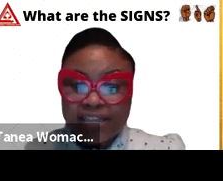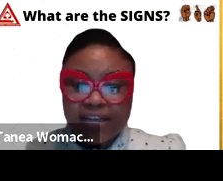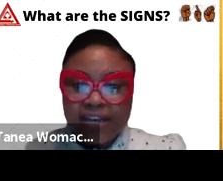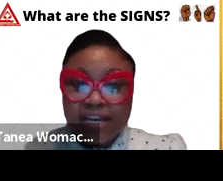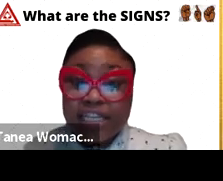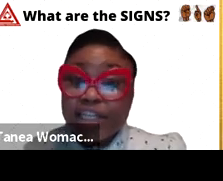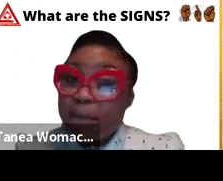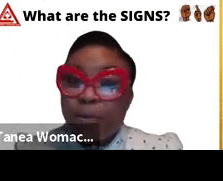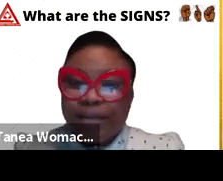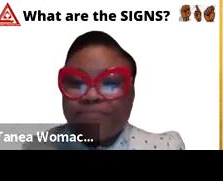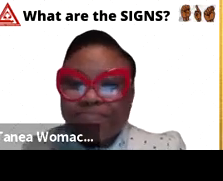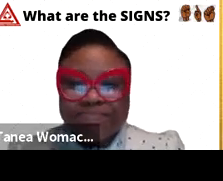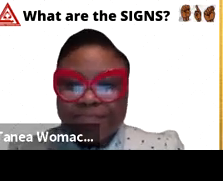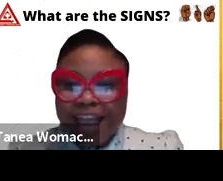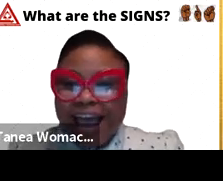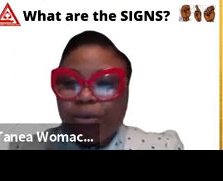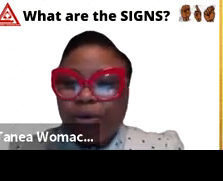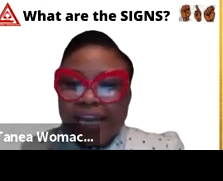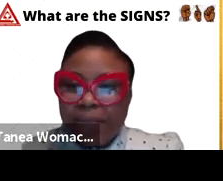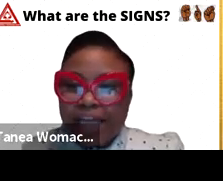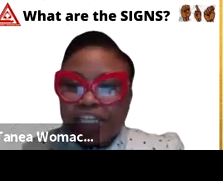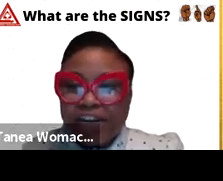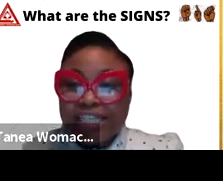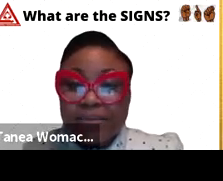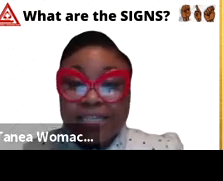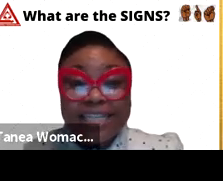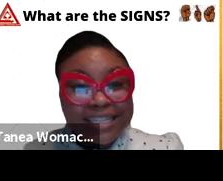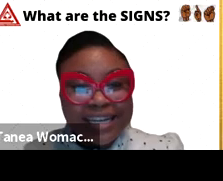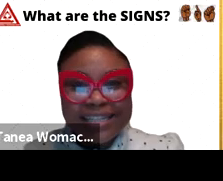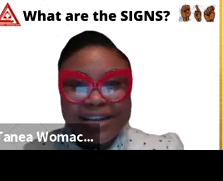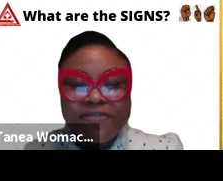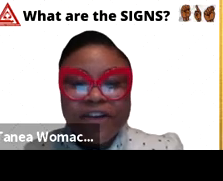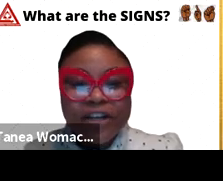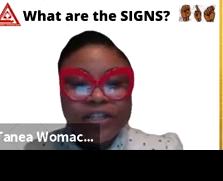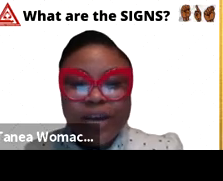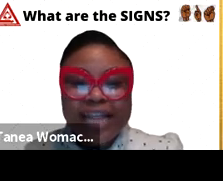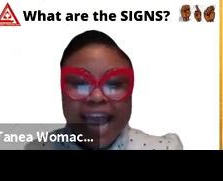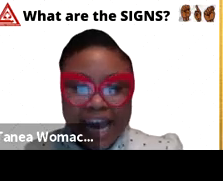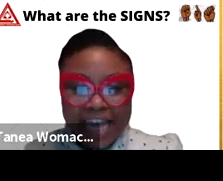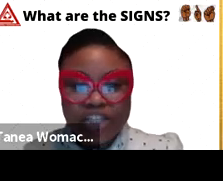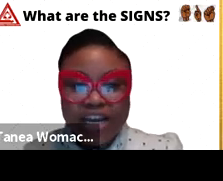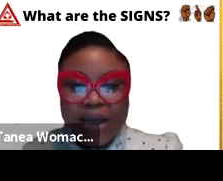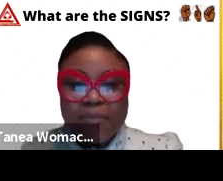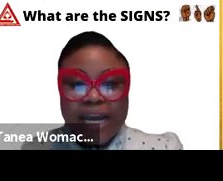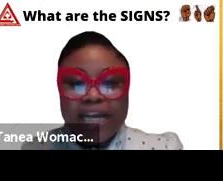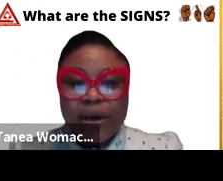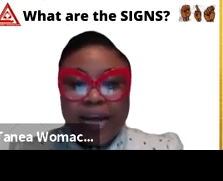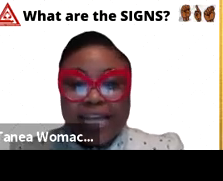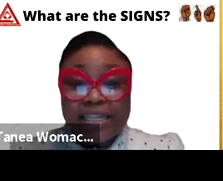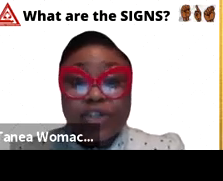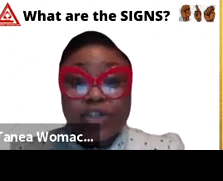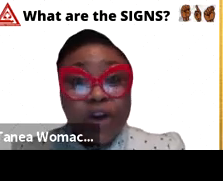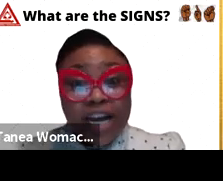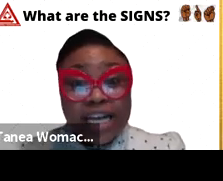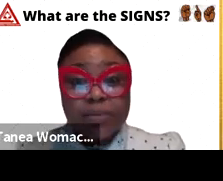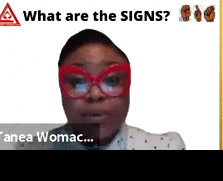loss. So to that point, I will begin by sharing some statistics. First, with age being known as